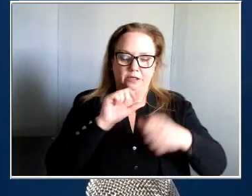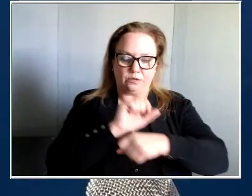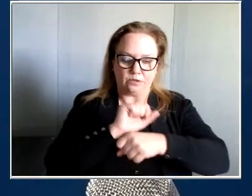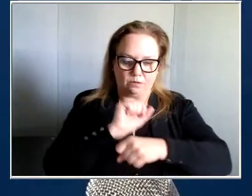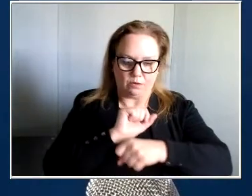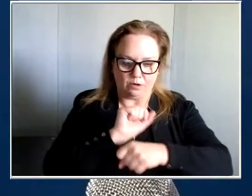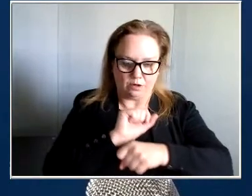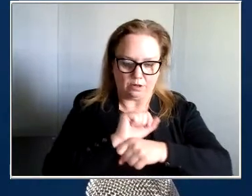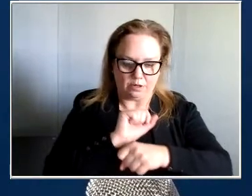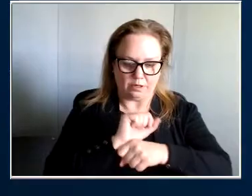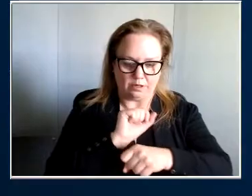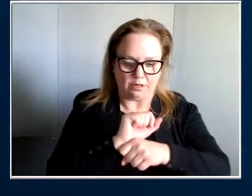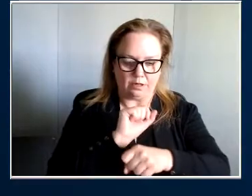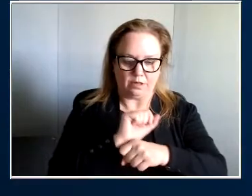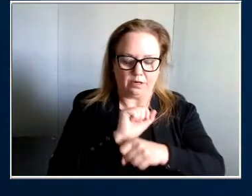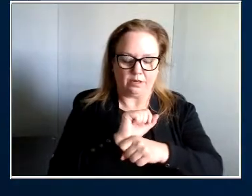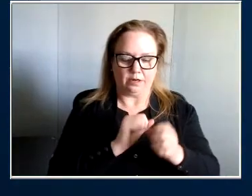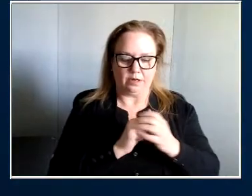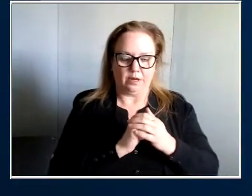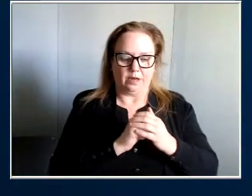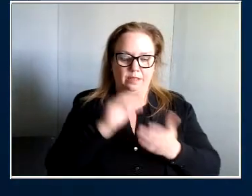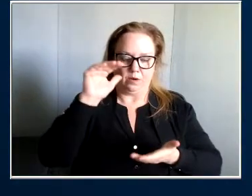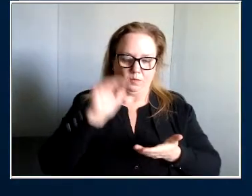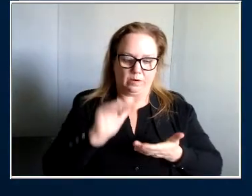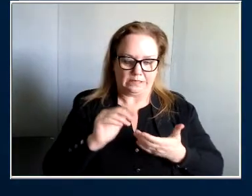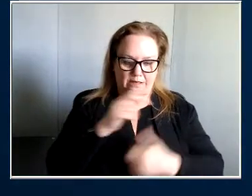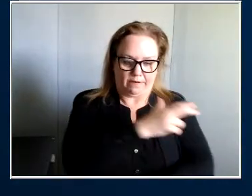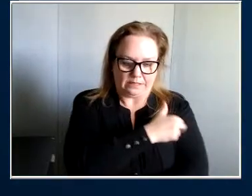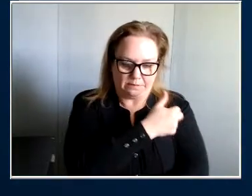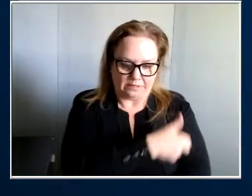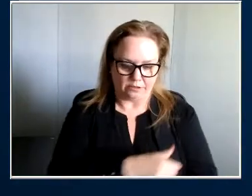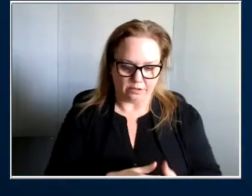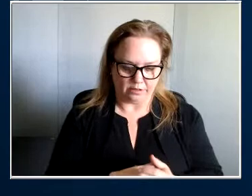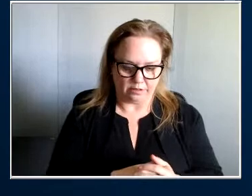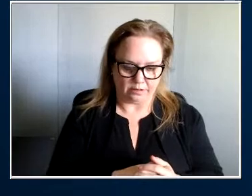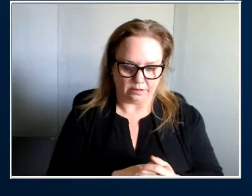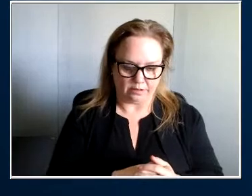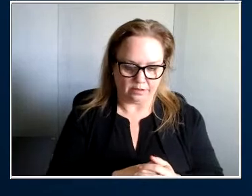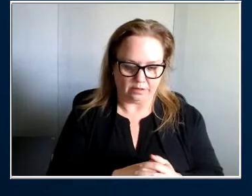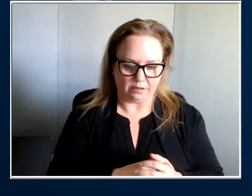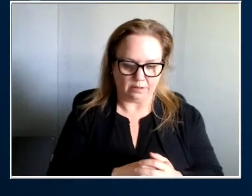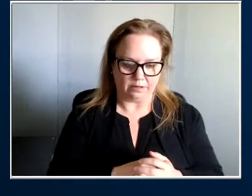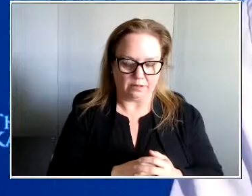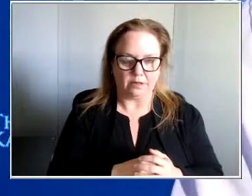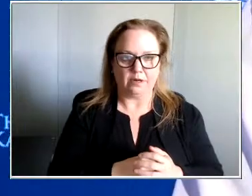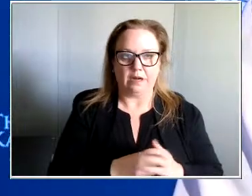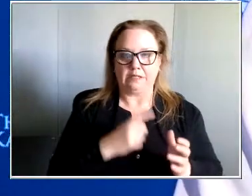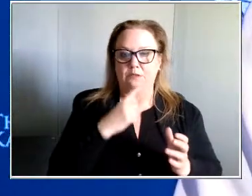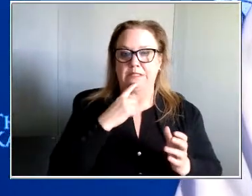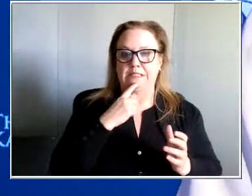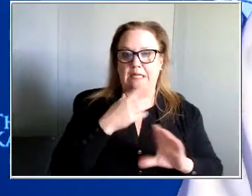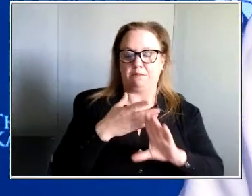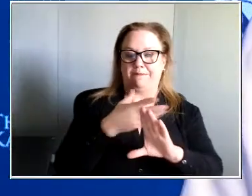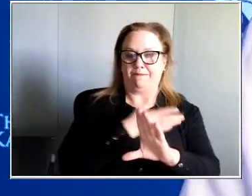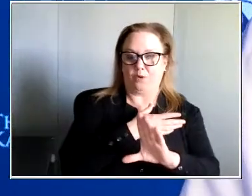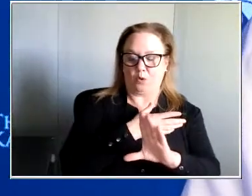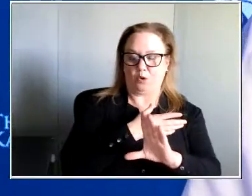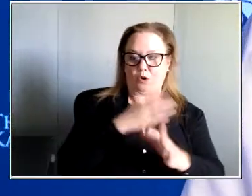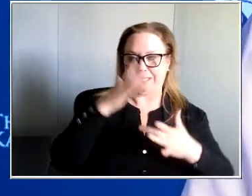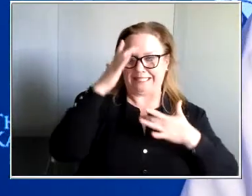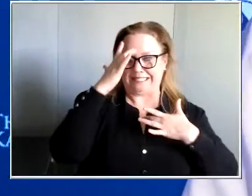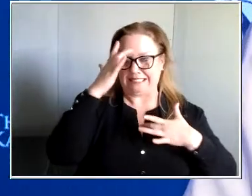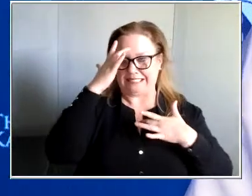of death and the risk of hospitalization. Thoughts? Yeah, no, I totally agree. And as we have said before, this disease is